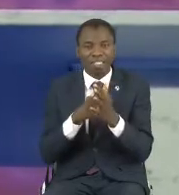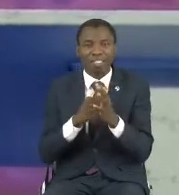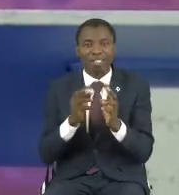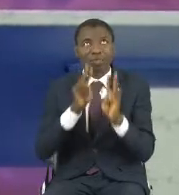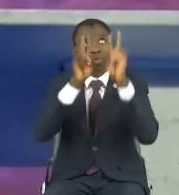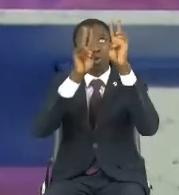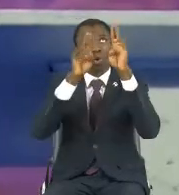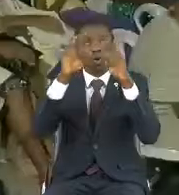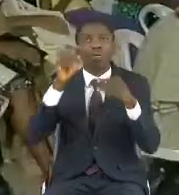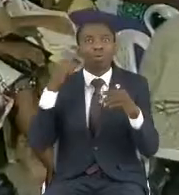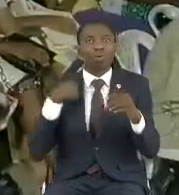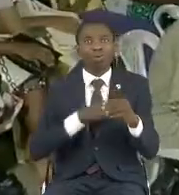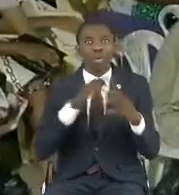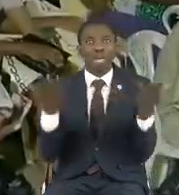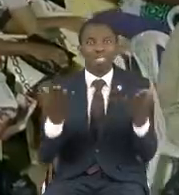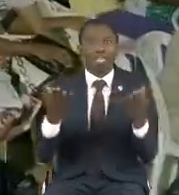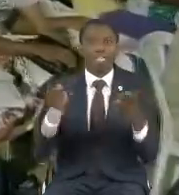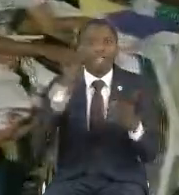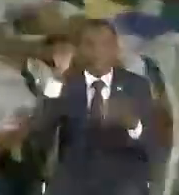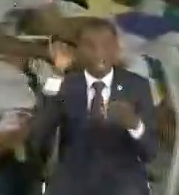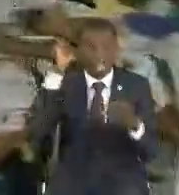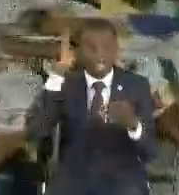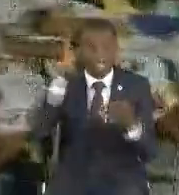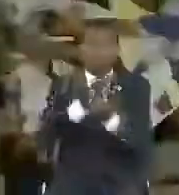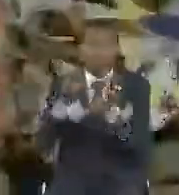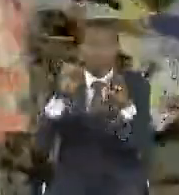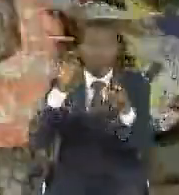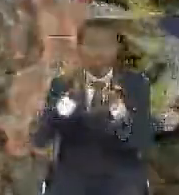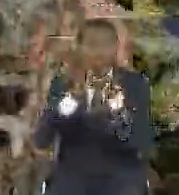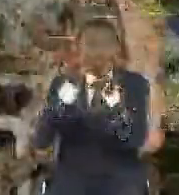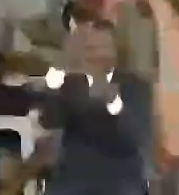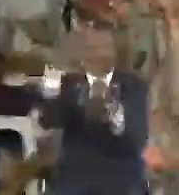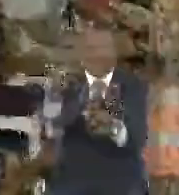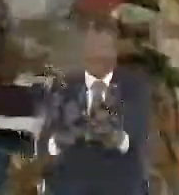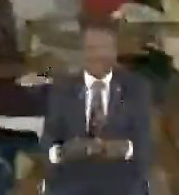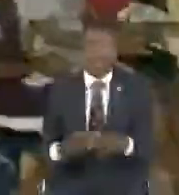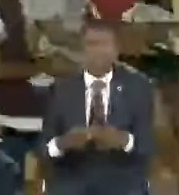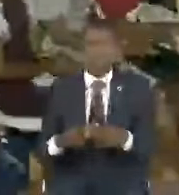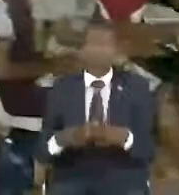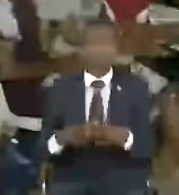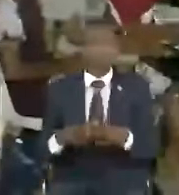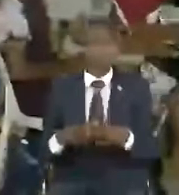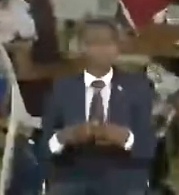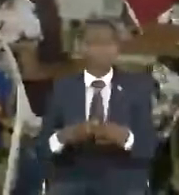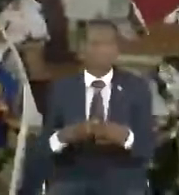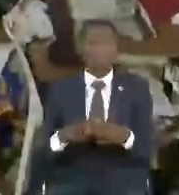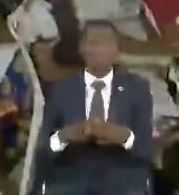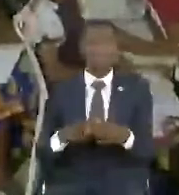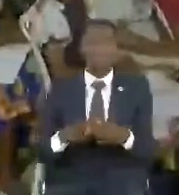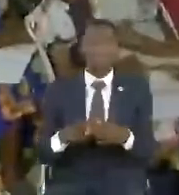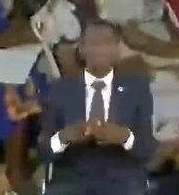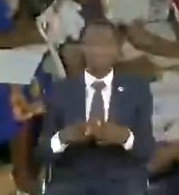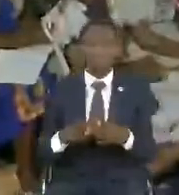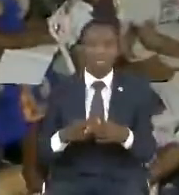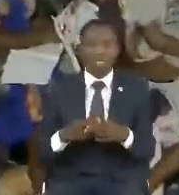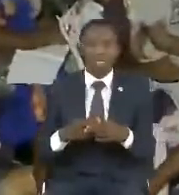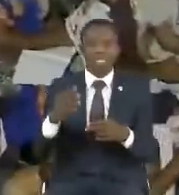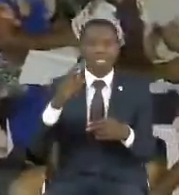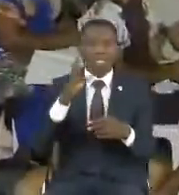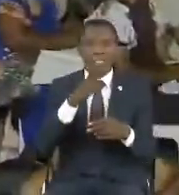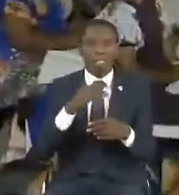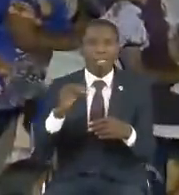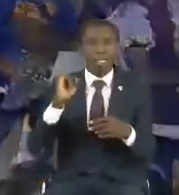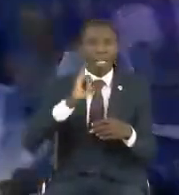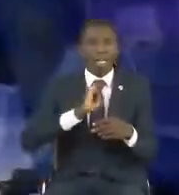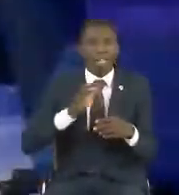in Jesus' name. But you know the proud people that say, I want to be able to testify. I want to be able